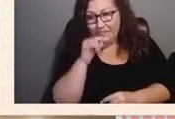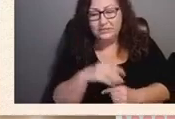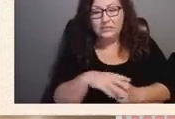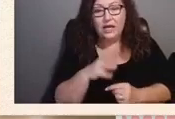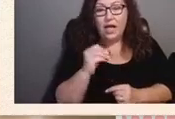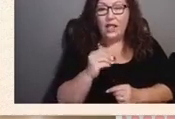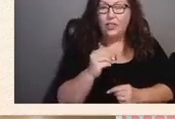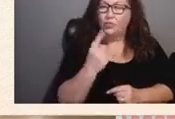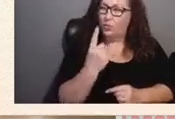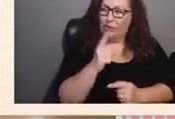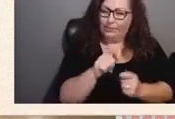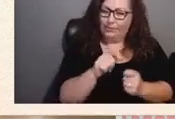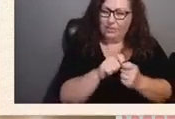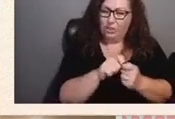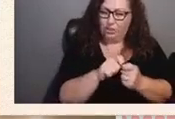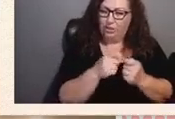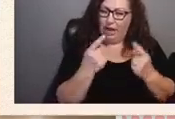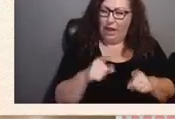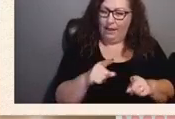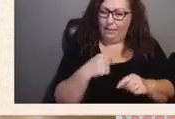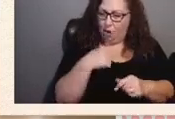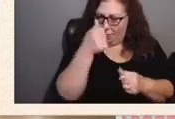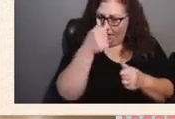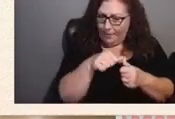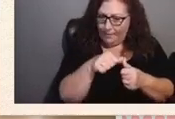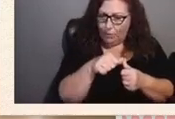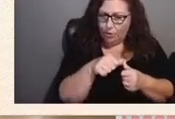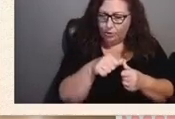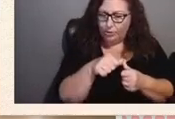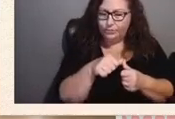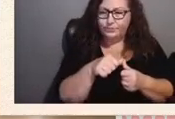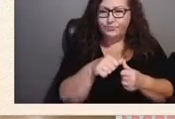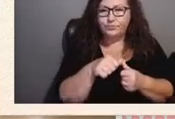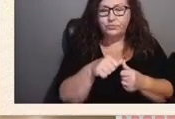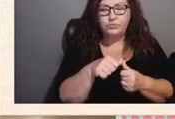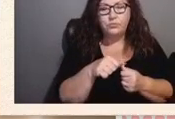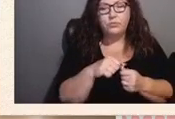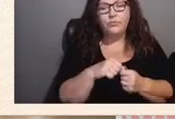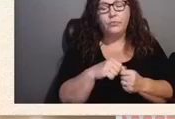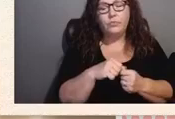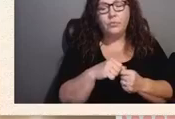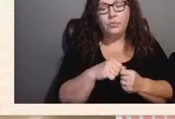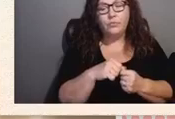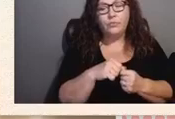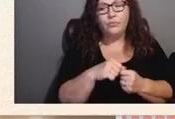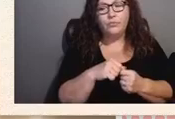particular instance I remember where we